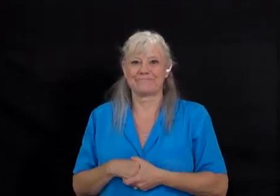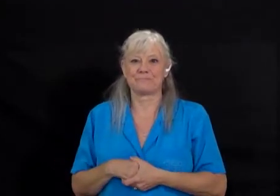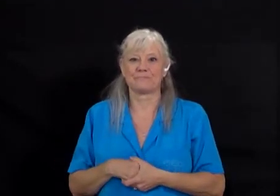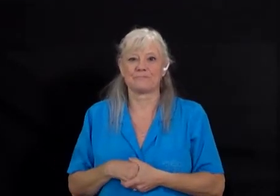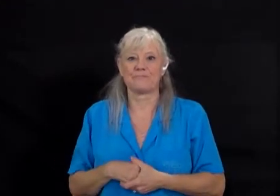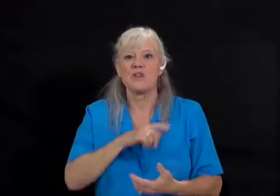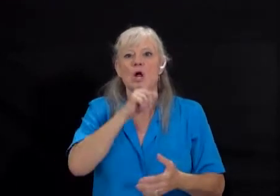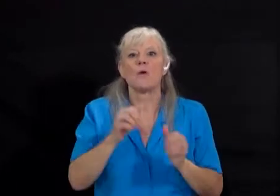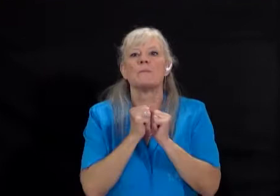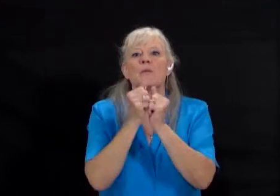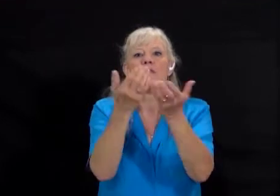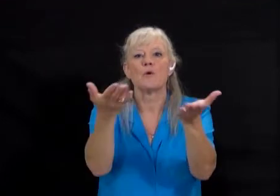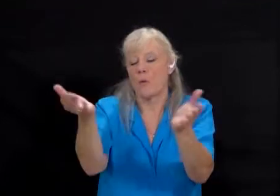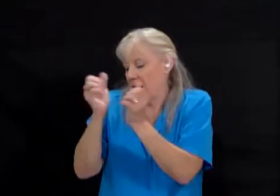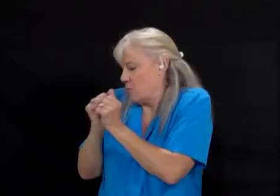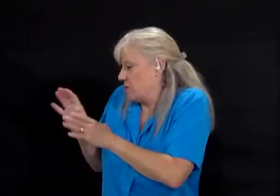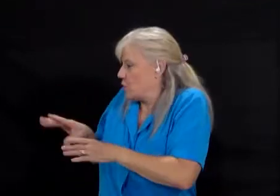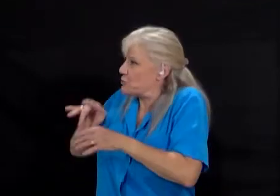The Lord be with you.